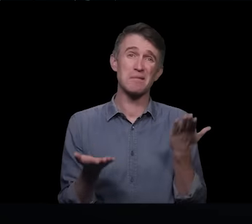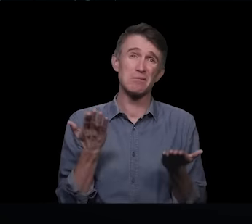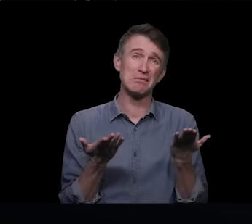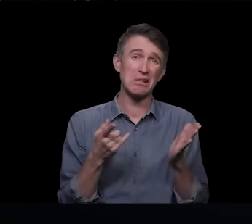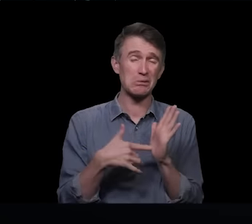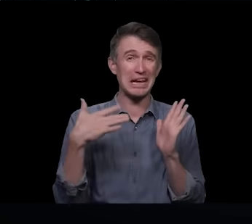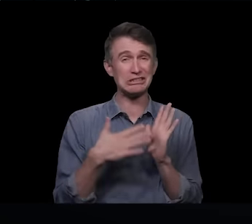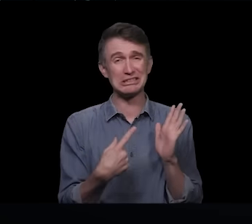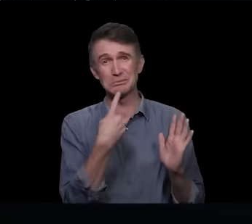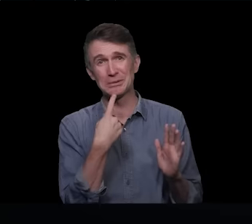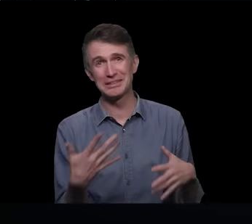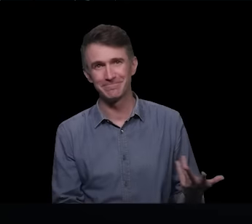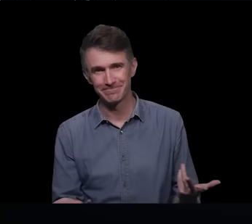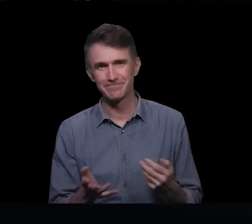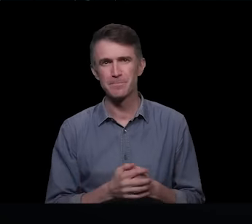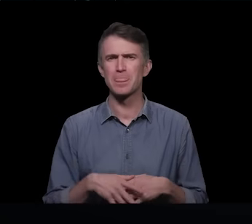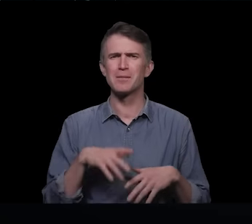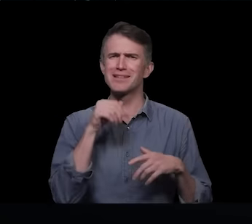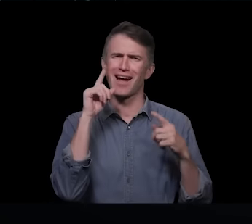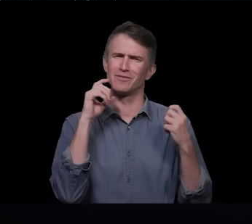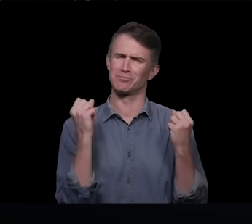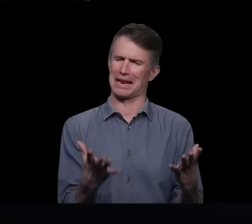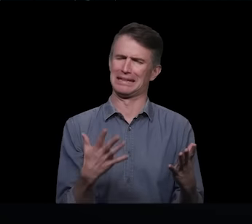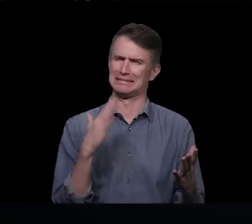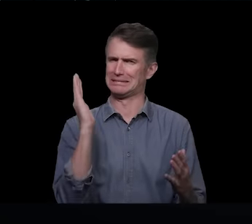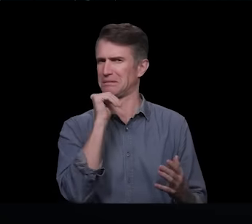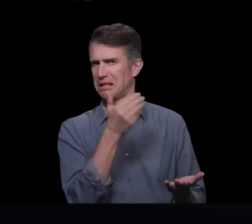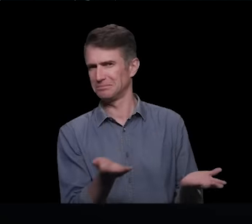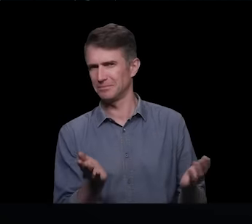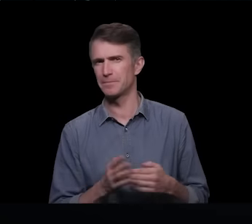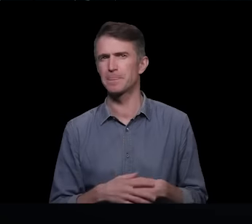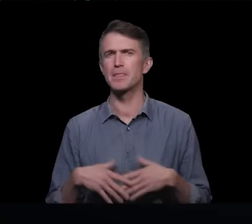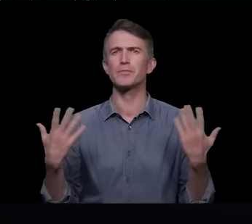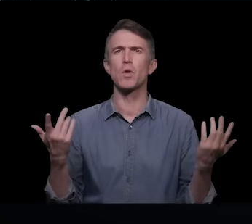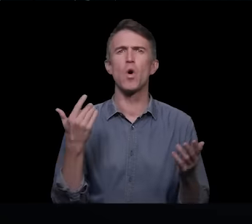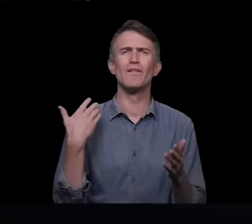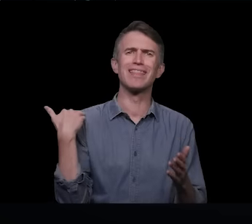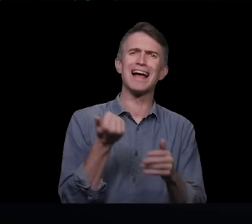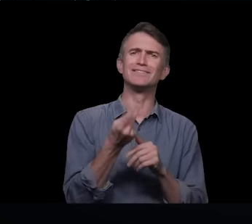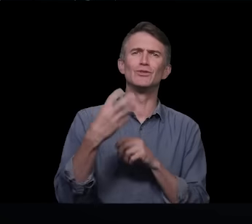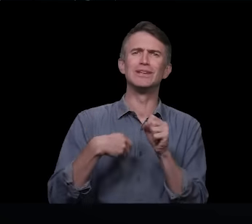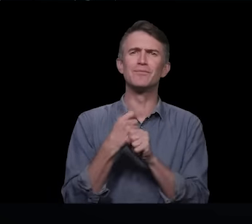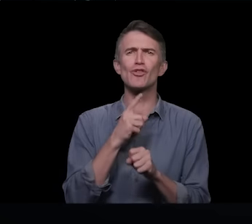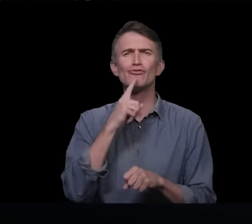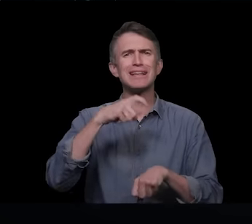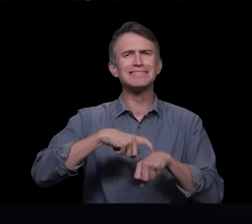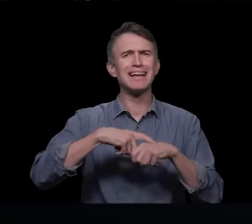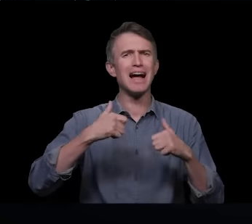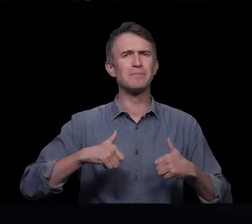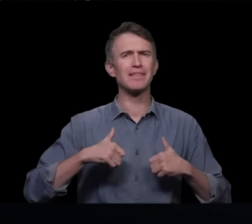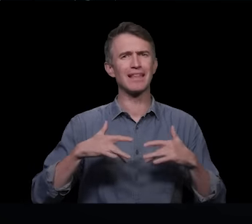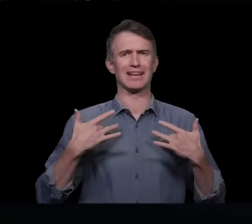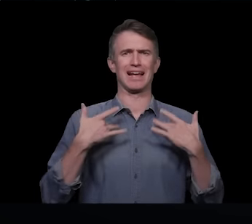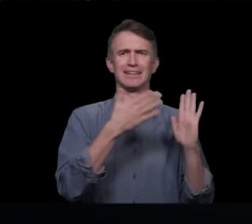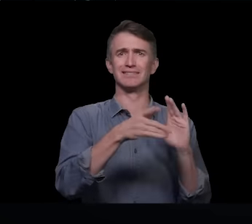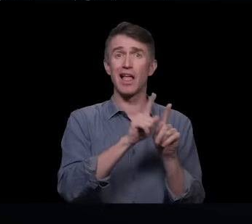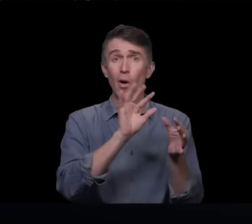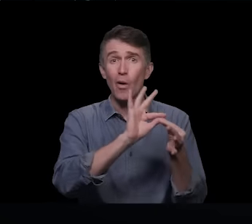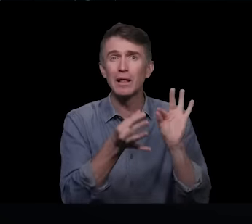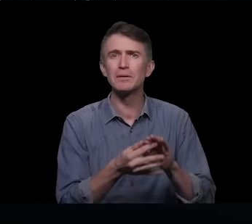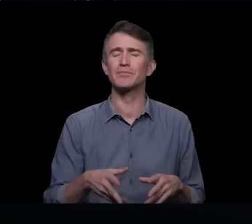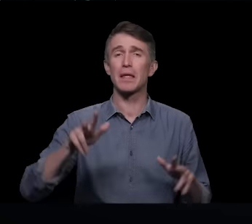triumph, and maybe an occasional disappointment, but not too many, though. Over the last few years, real-time events such